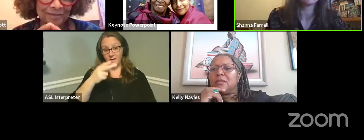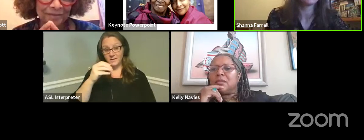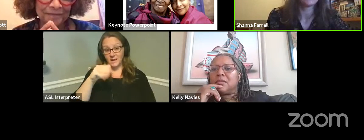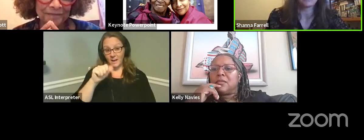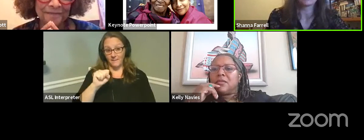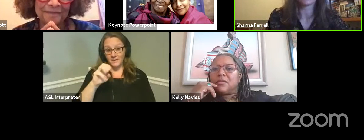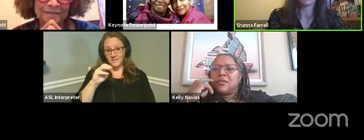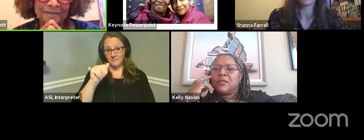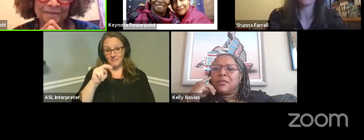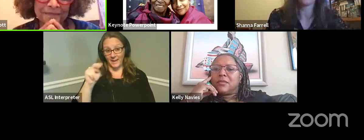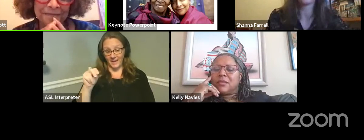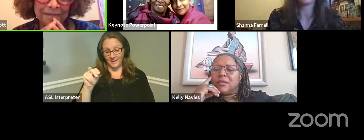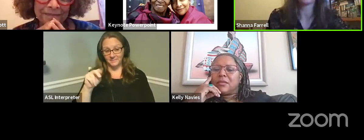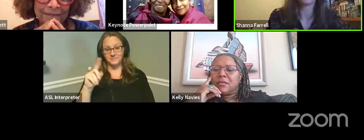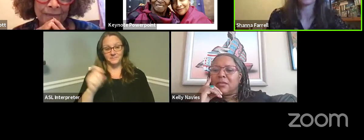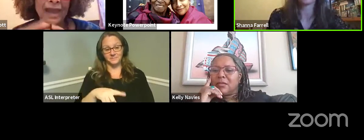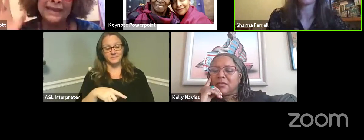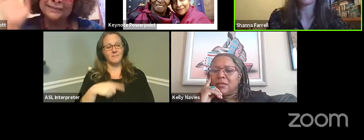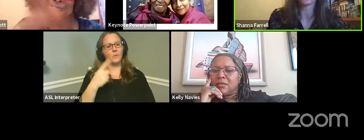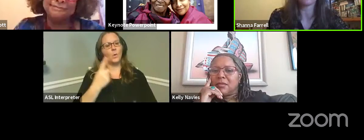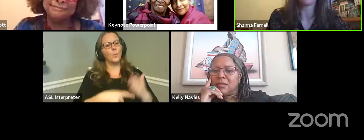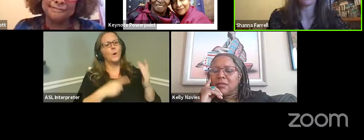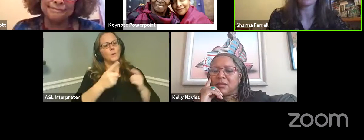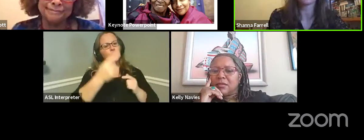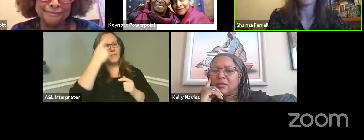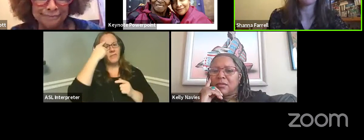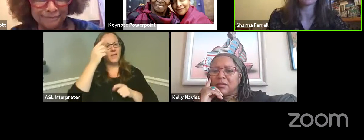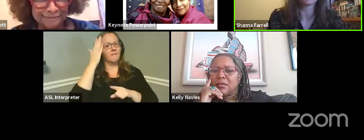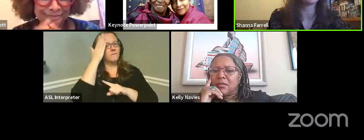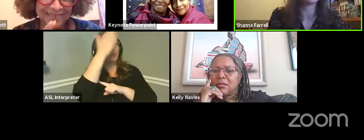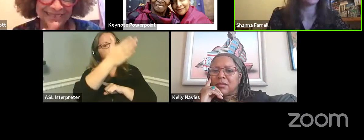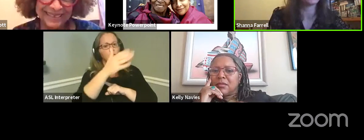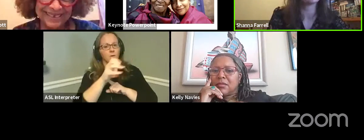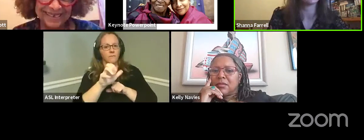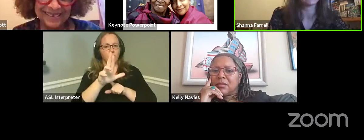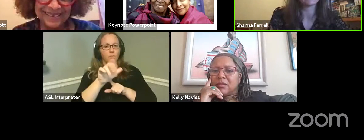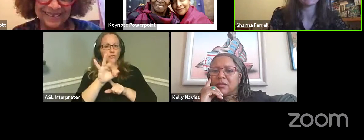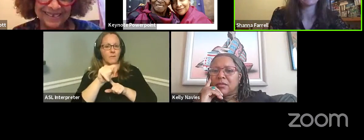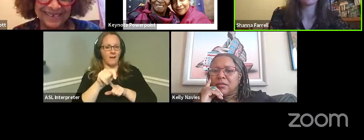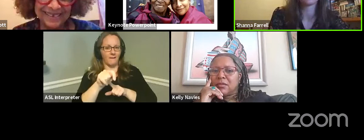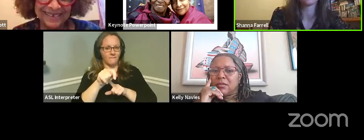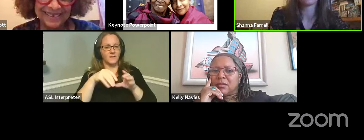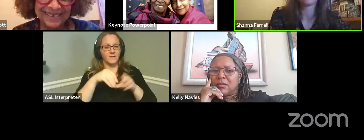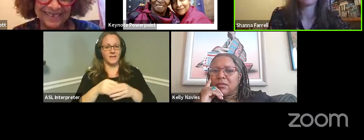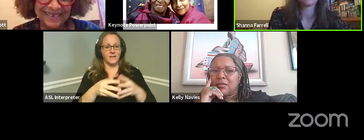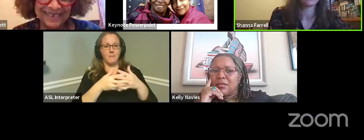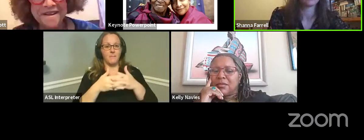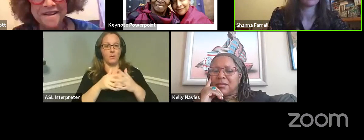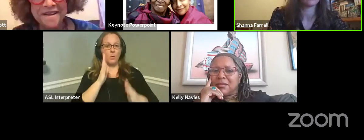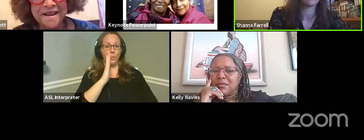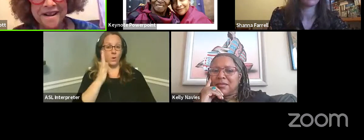Mann, asking, what do you think the future of craft in America is going to look like?